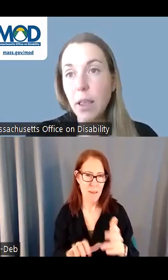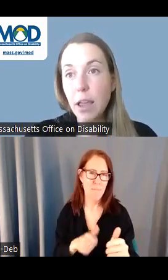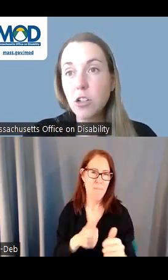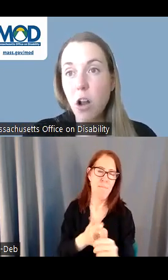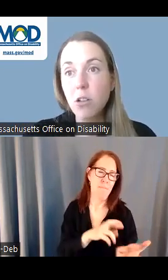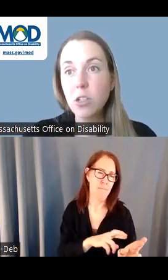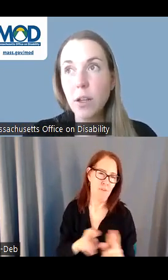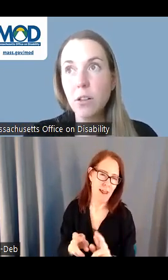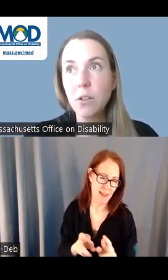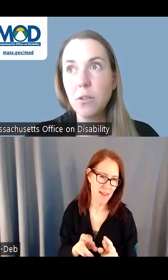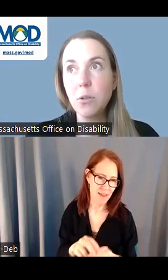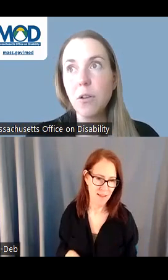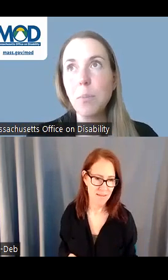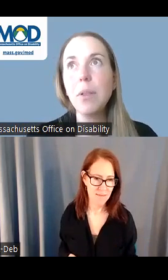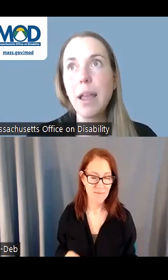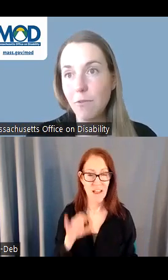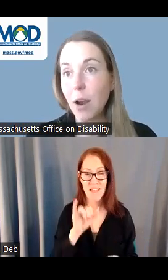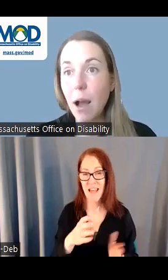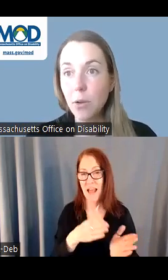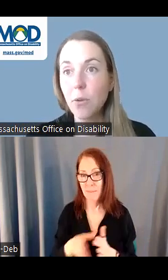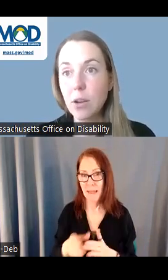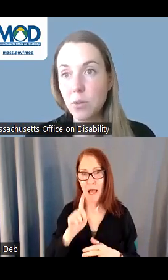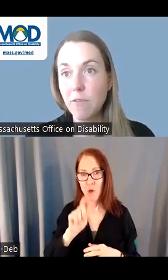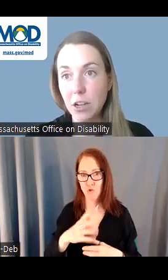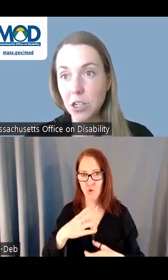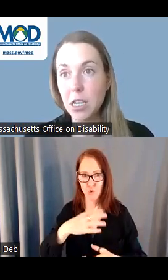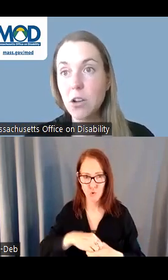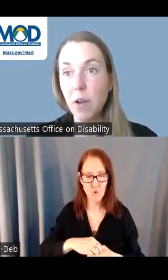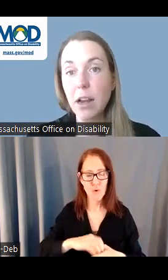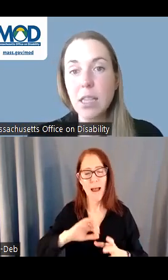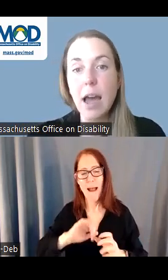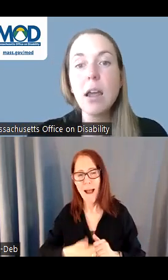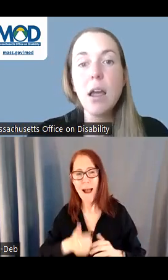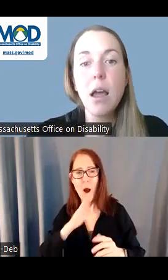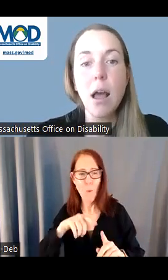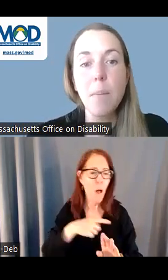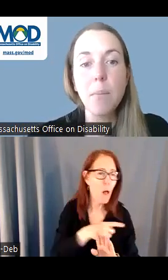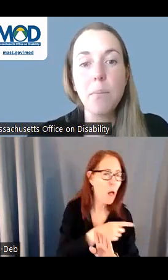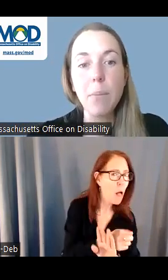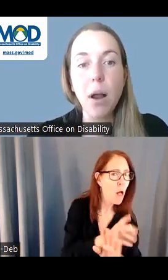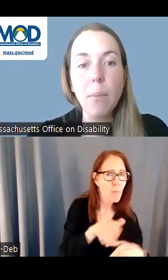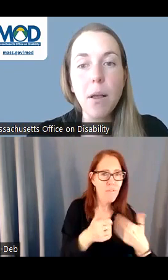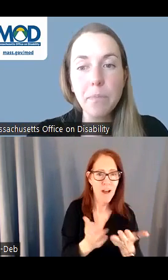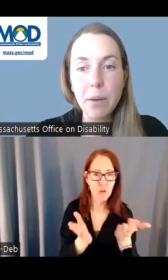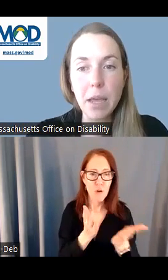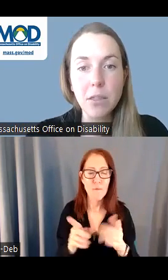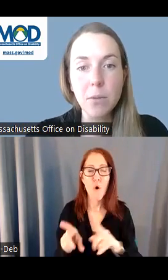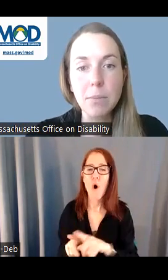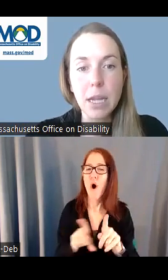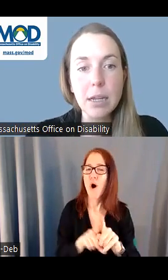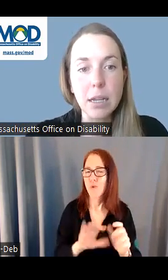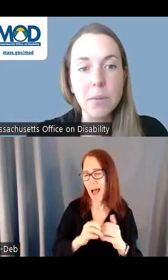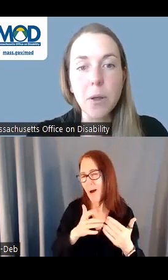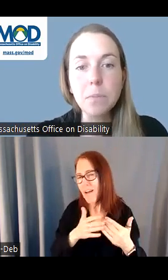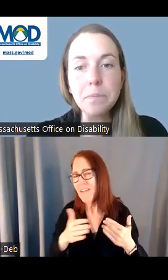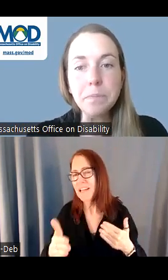the plan should also include sort of a plan for how you're going to eventually correct that problem and make the